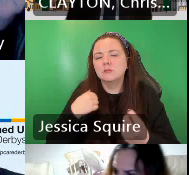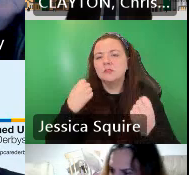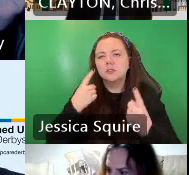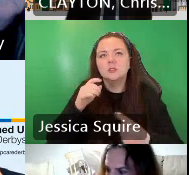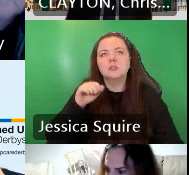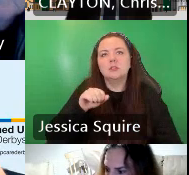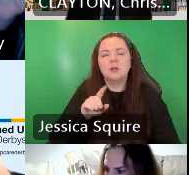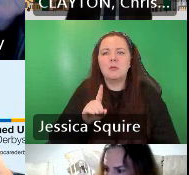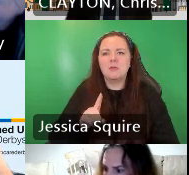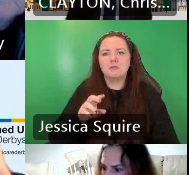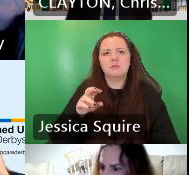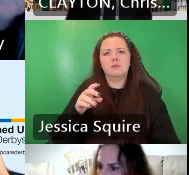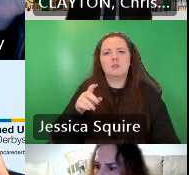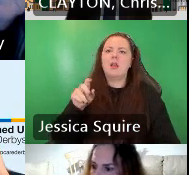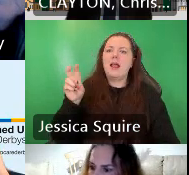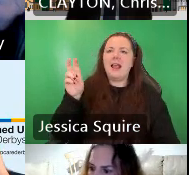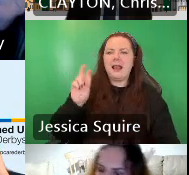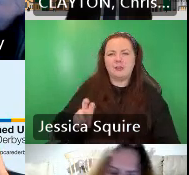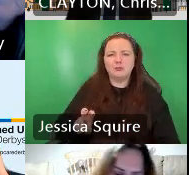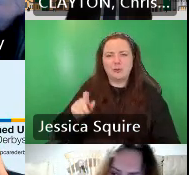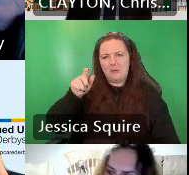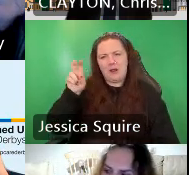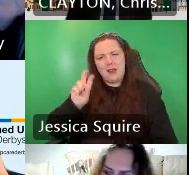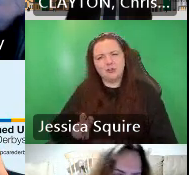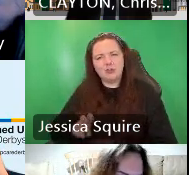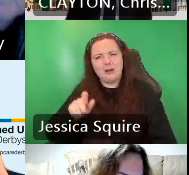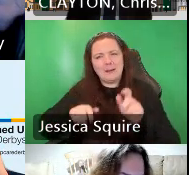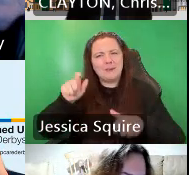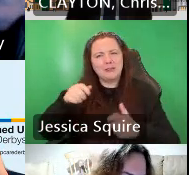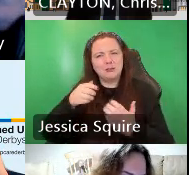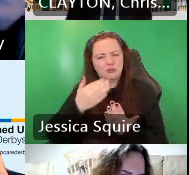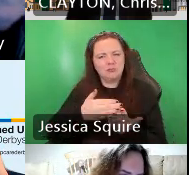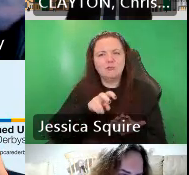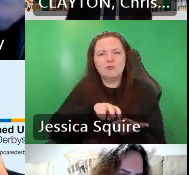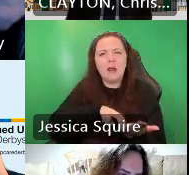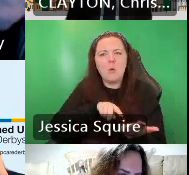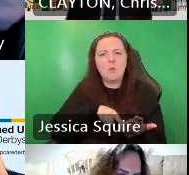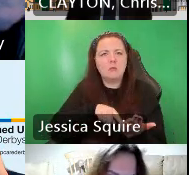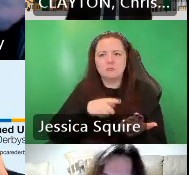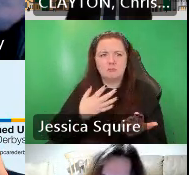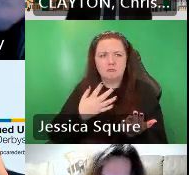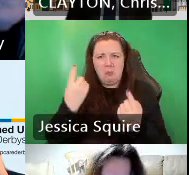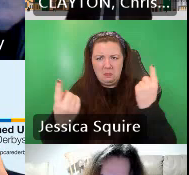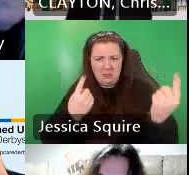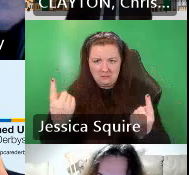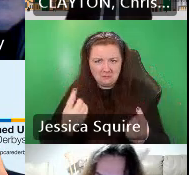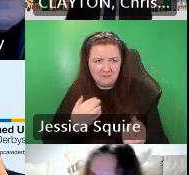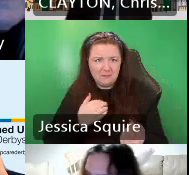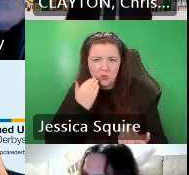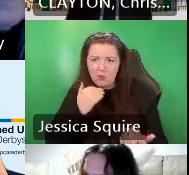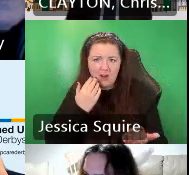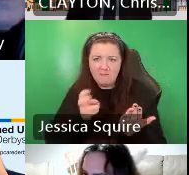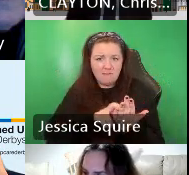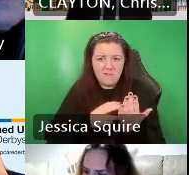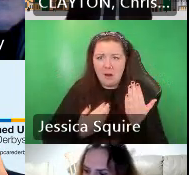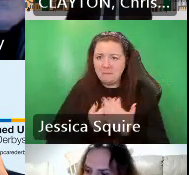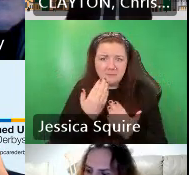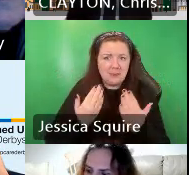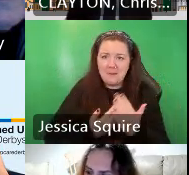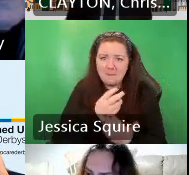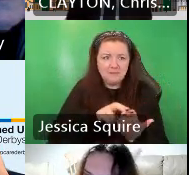updated by the people that you see, then why have we got it? Because it's not being used to its potential. And I think that's exactly the